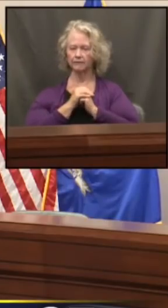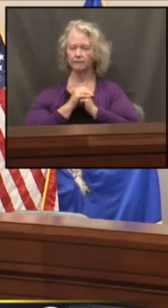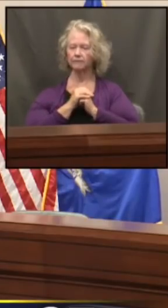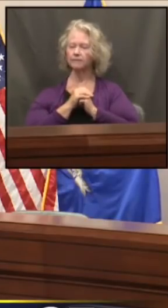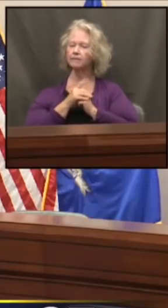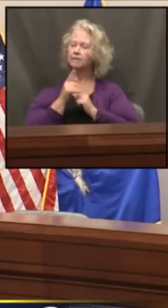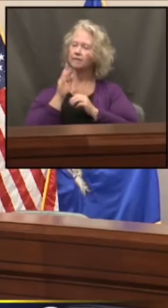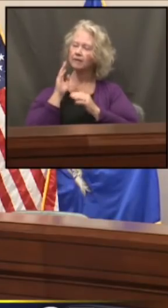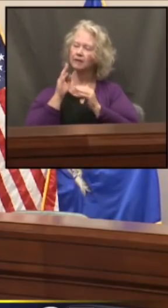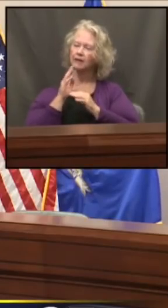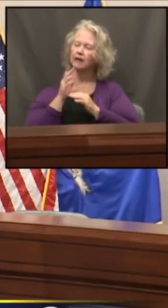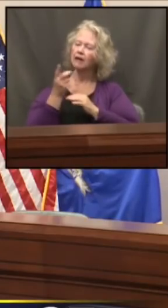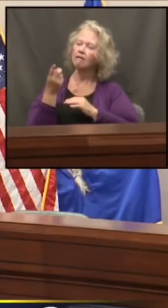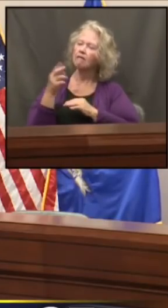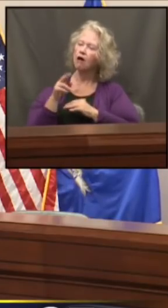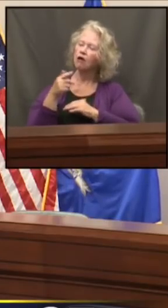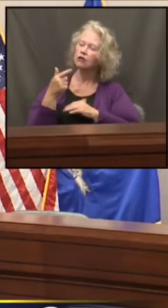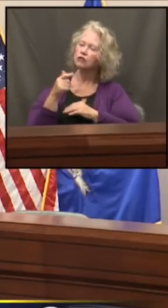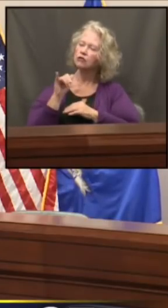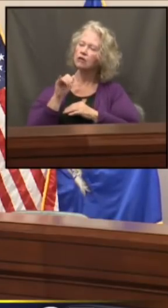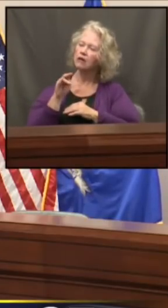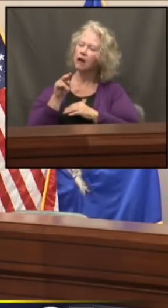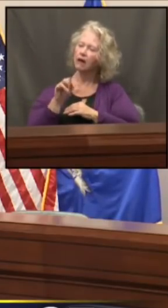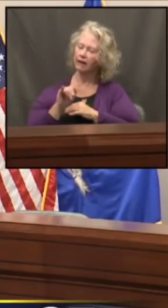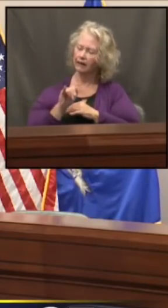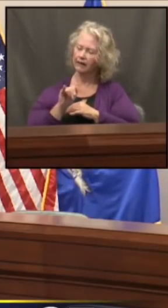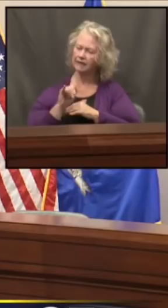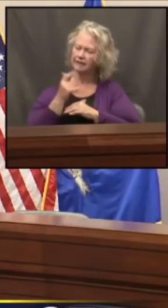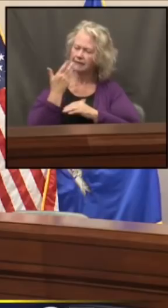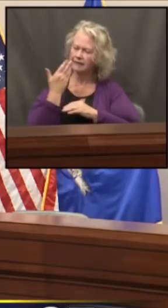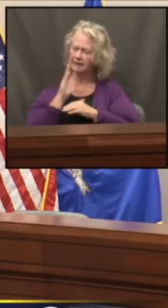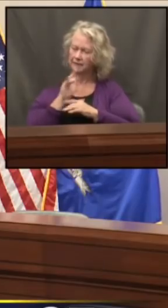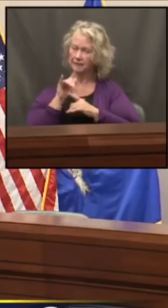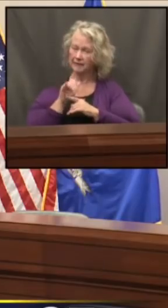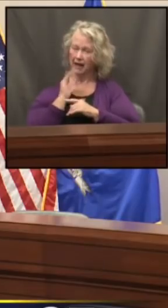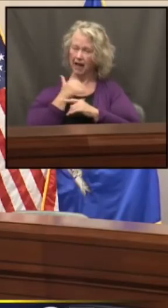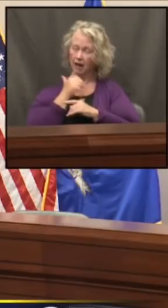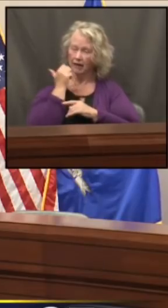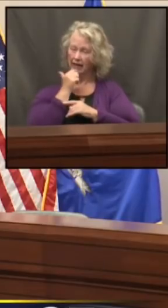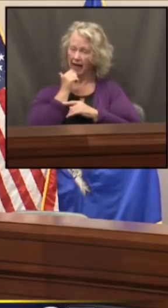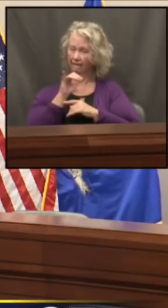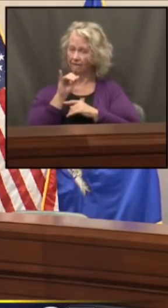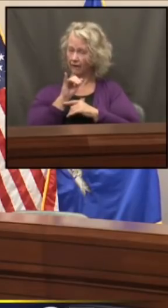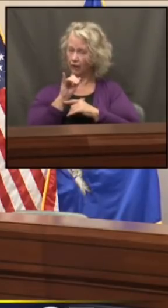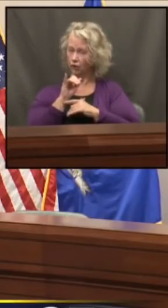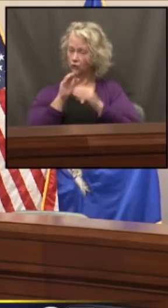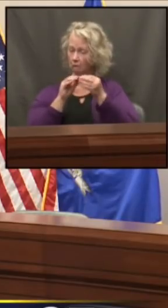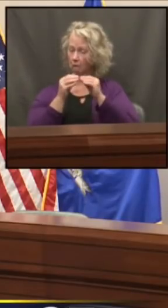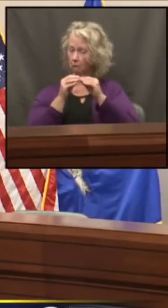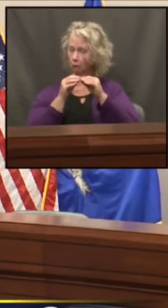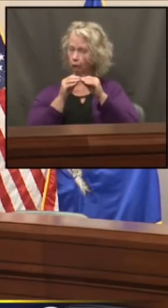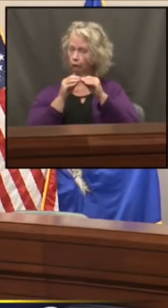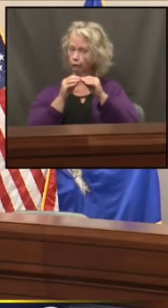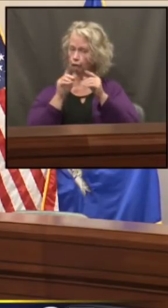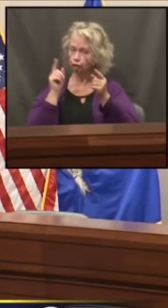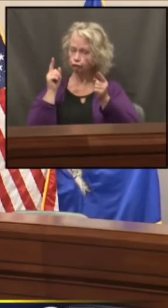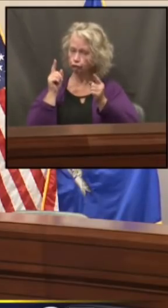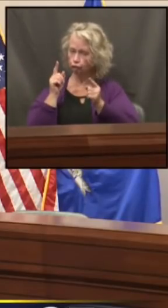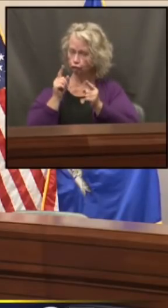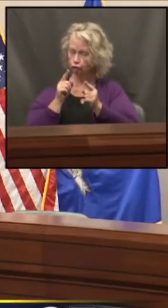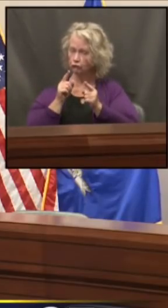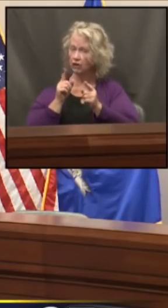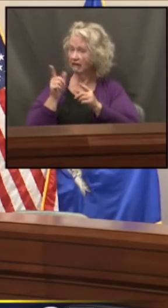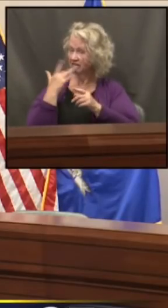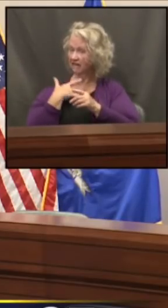Hello, Dr. Giuttani. It appears over the past week or so that the daily infection rate numbers are coming down a bit. Do you think we are nearing the end of the